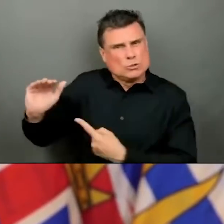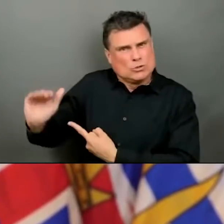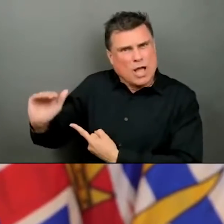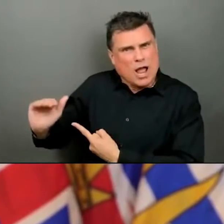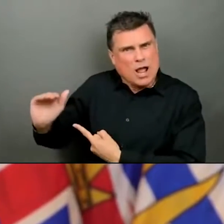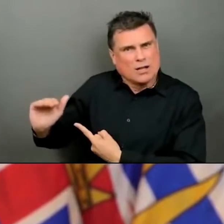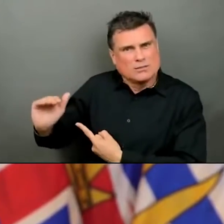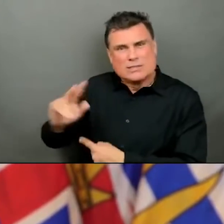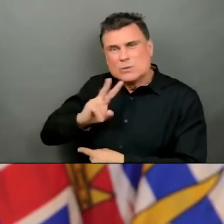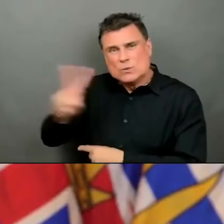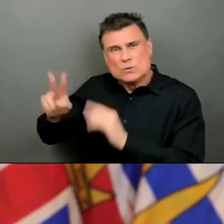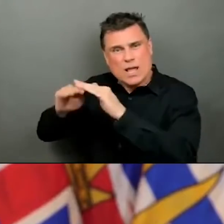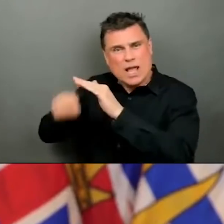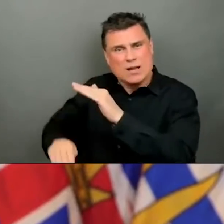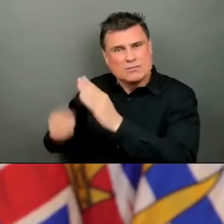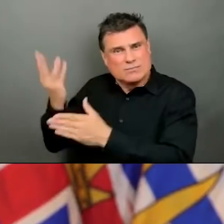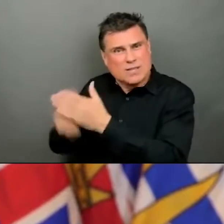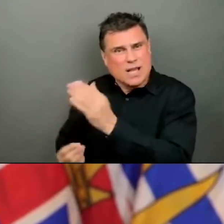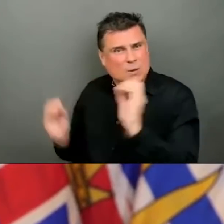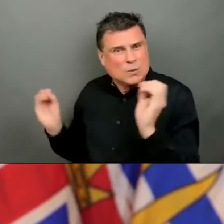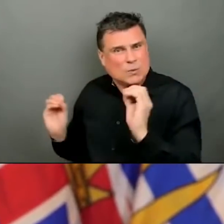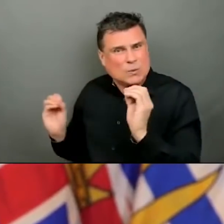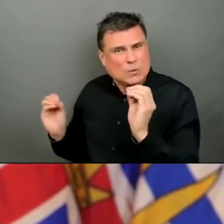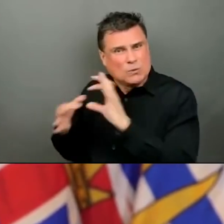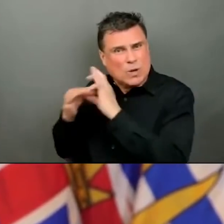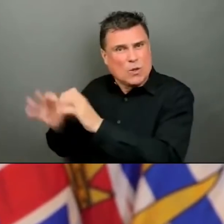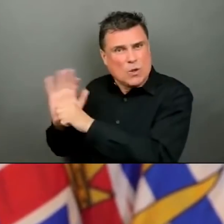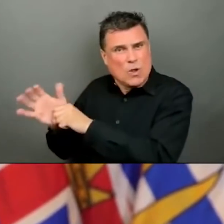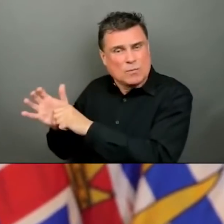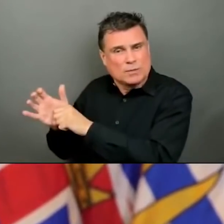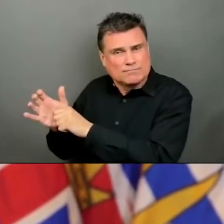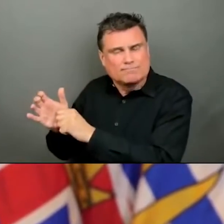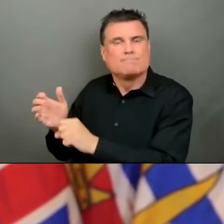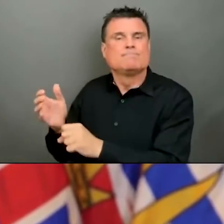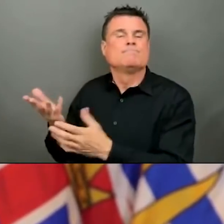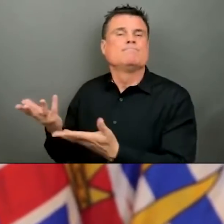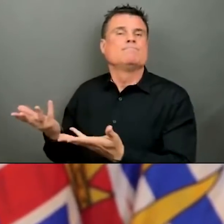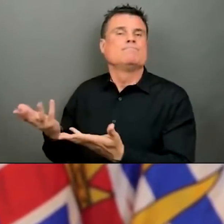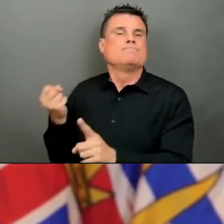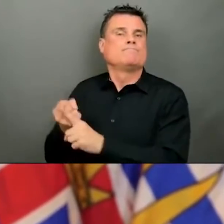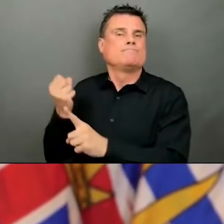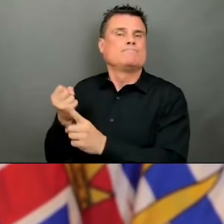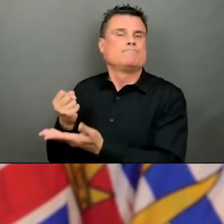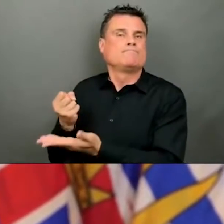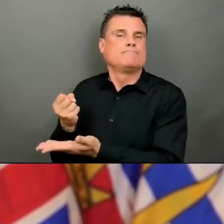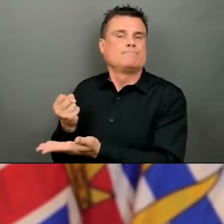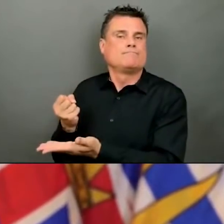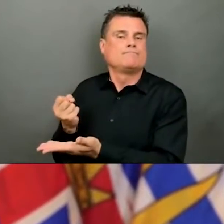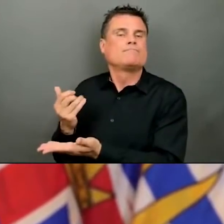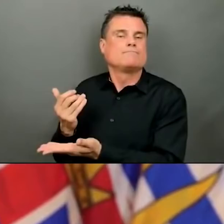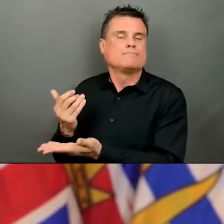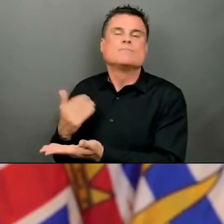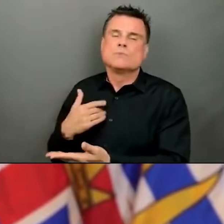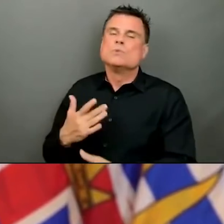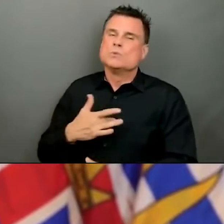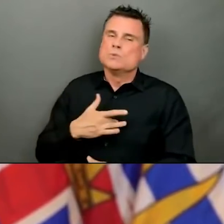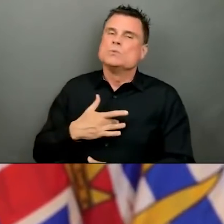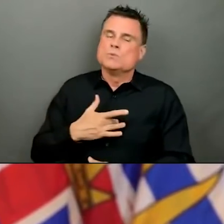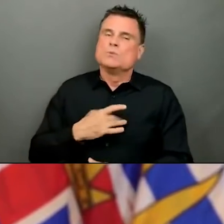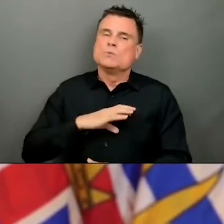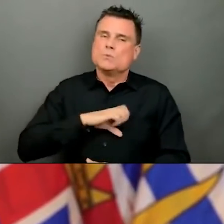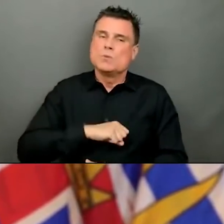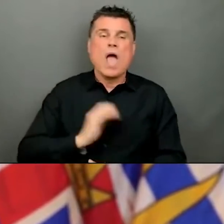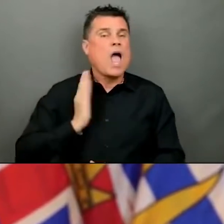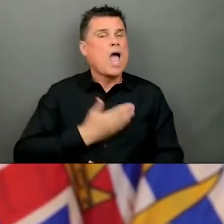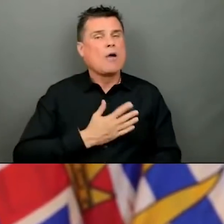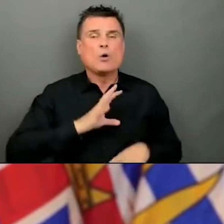and prayers and condolences go to the family of this child and to all of the families and care providers who I know